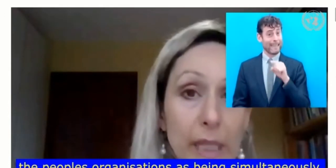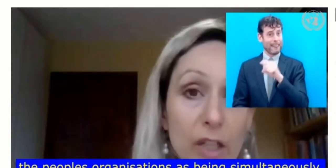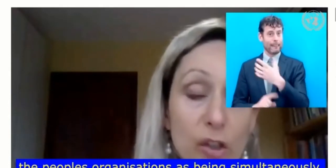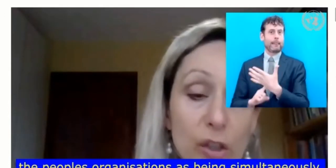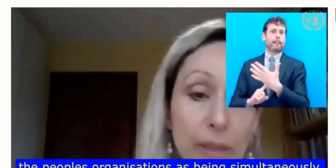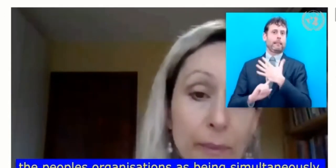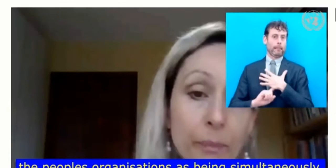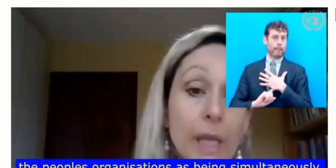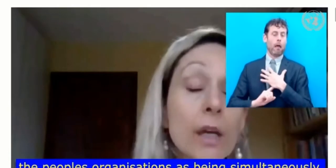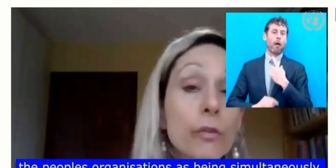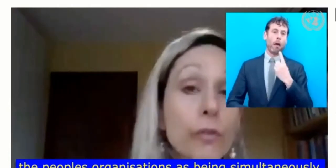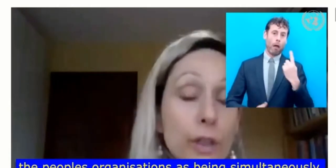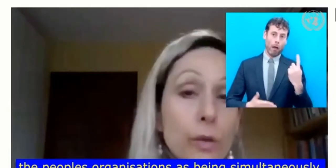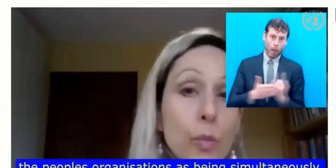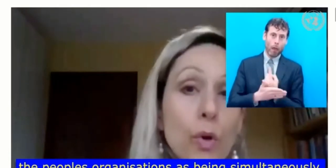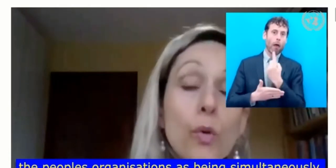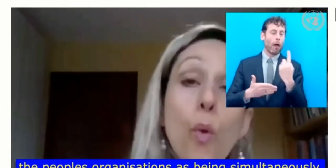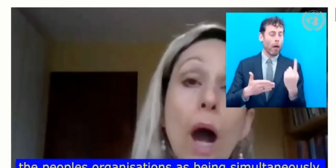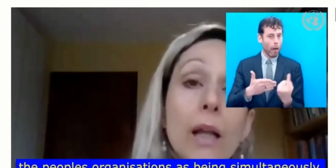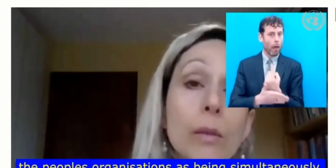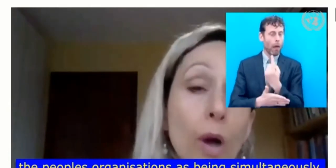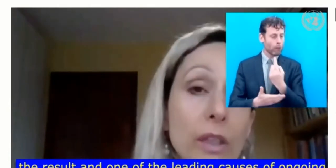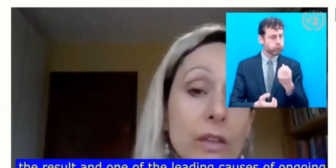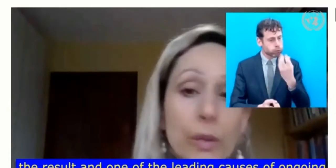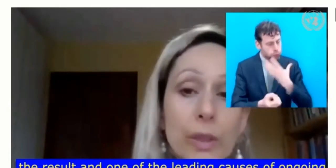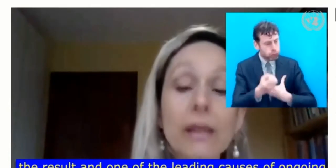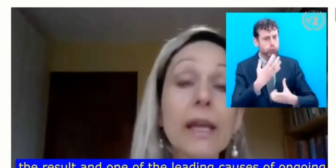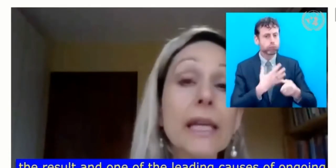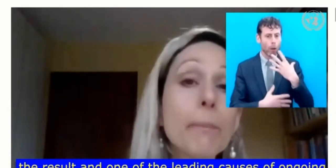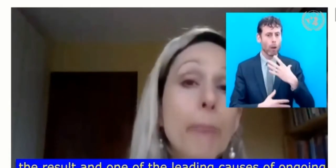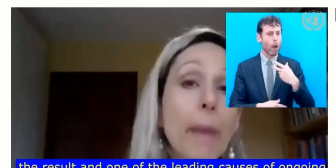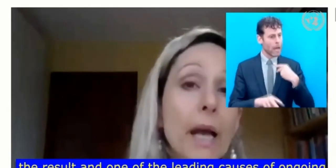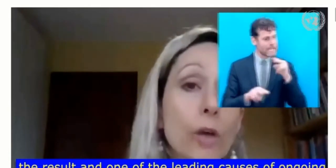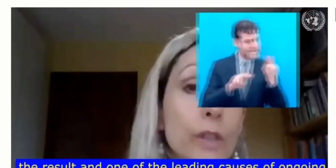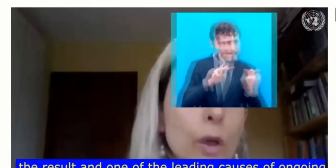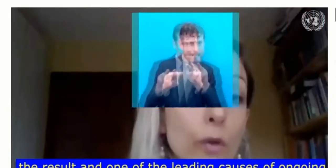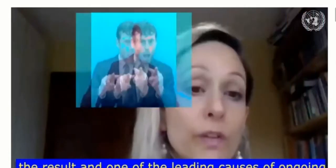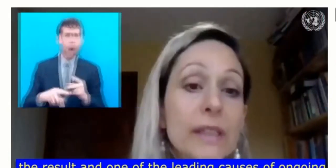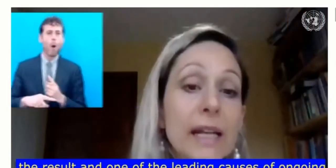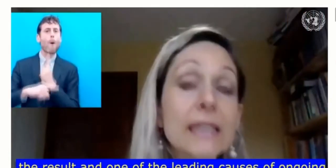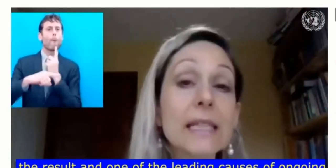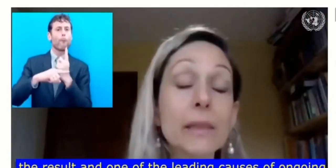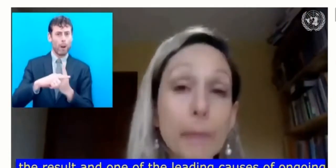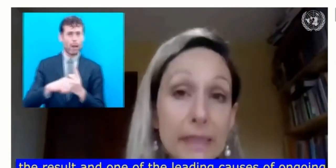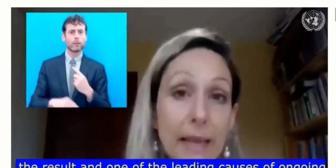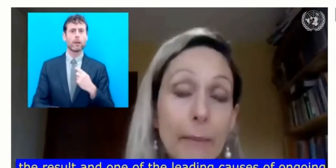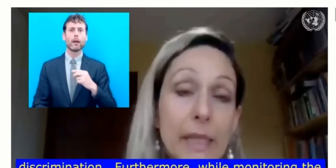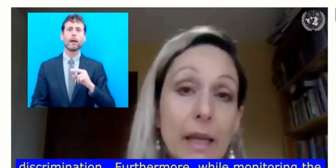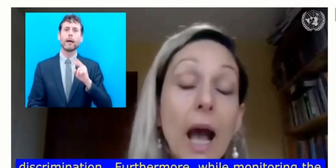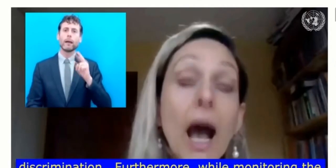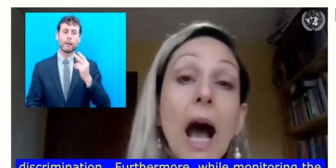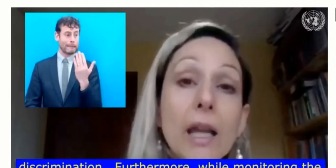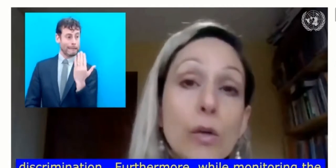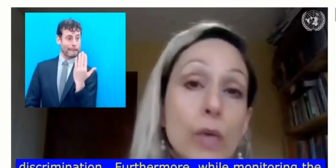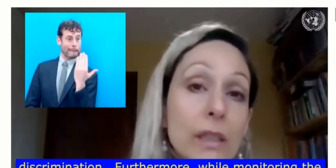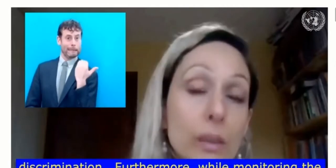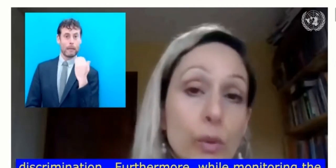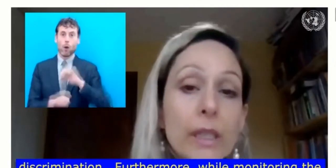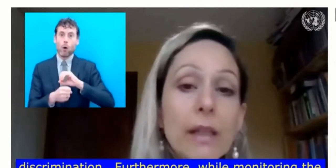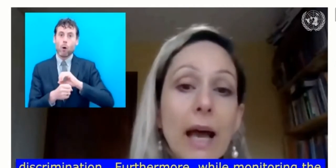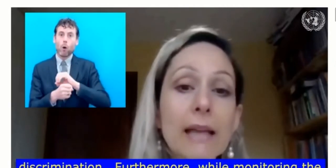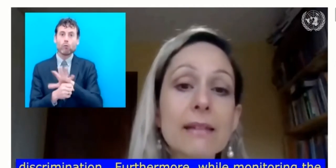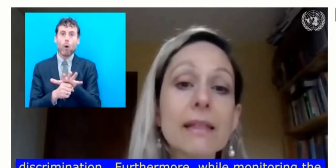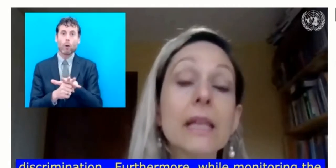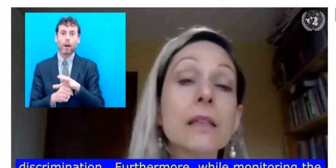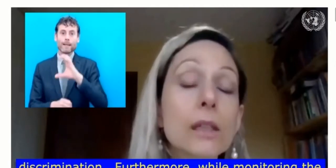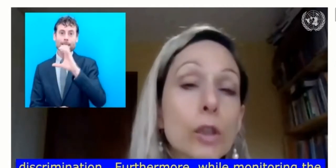discrimination. Furthermore, while monitoring the impact of the COVID-19 pandemic, I quickly